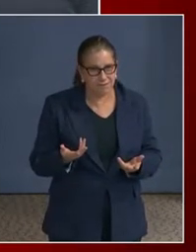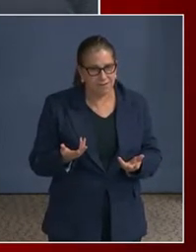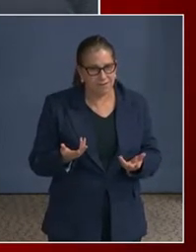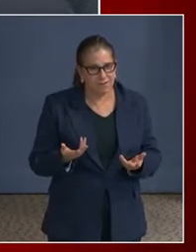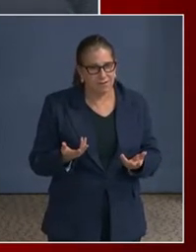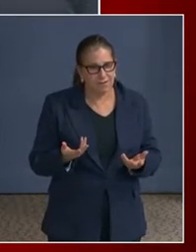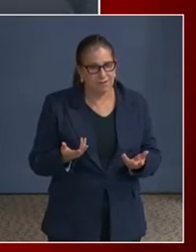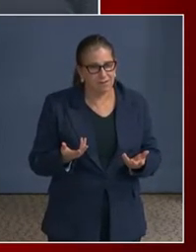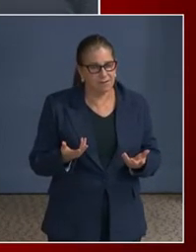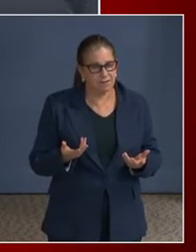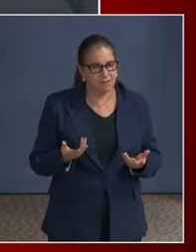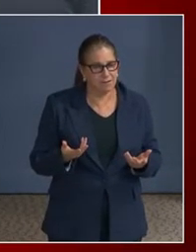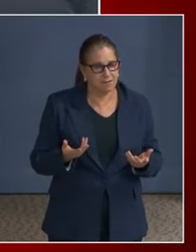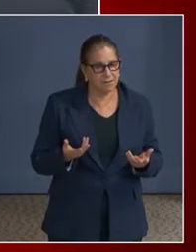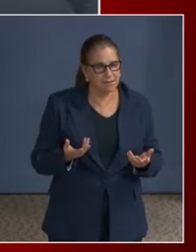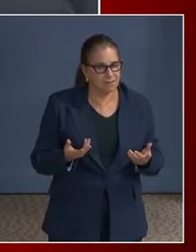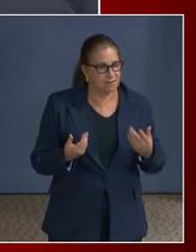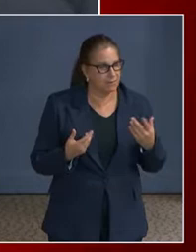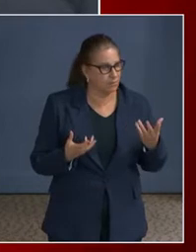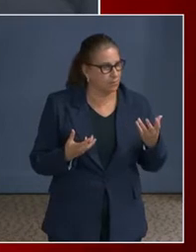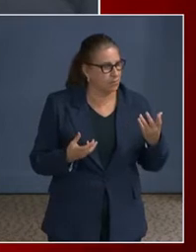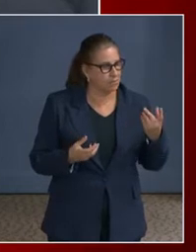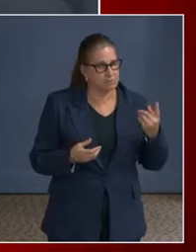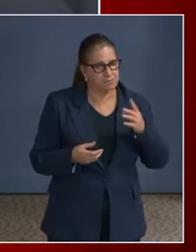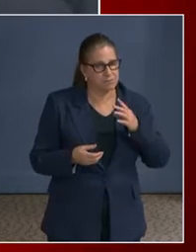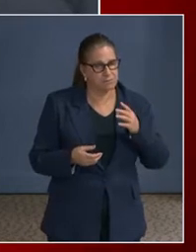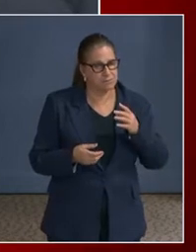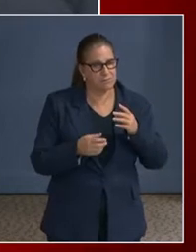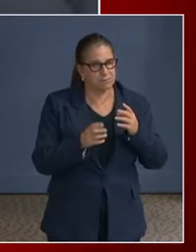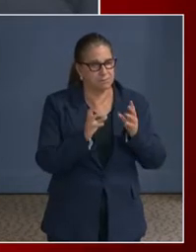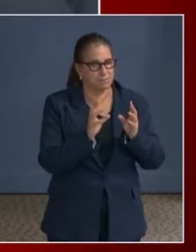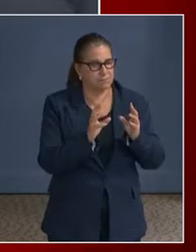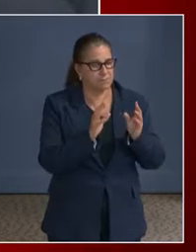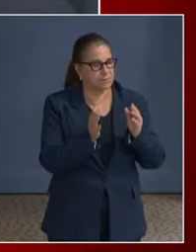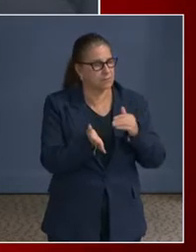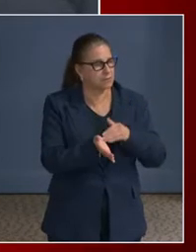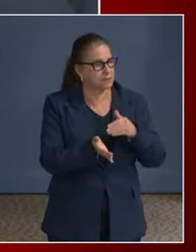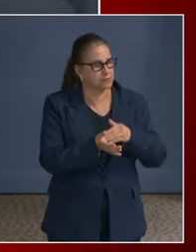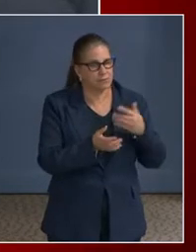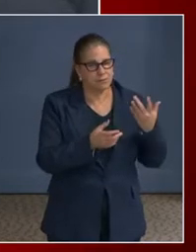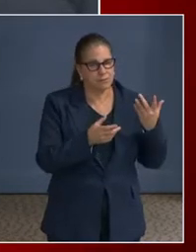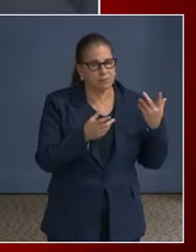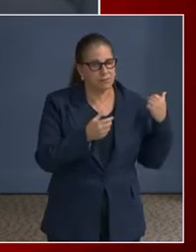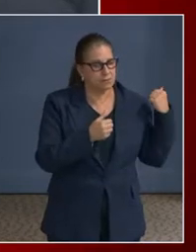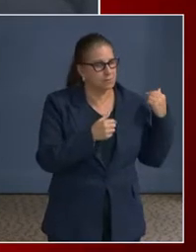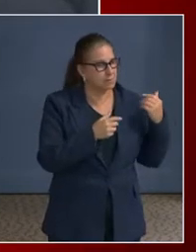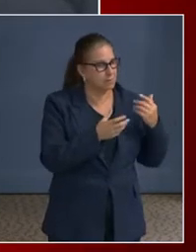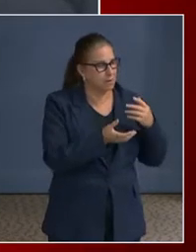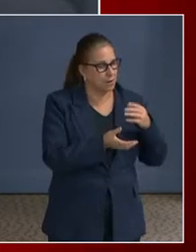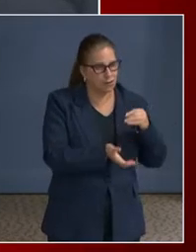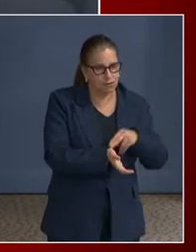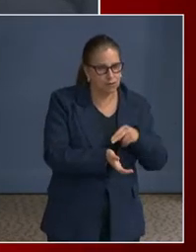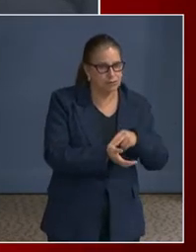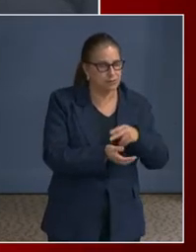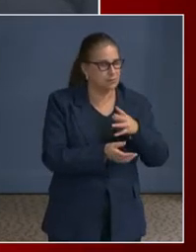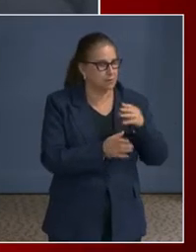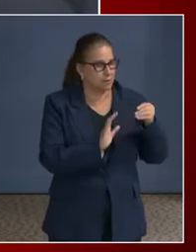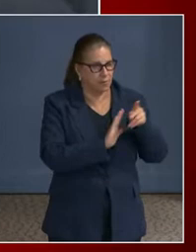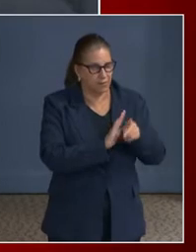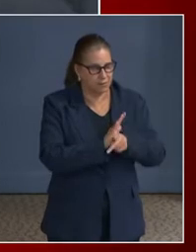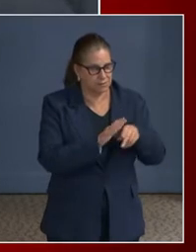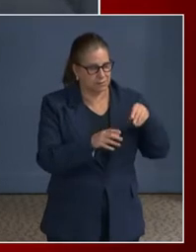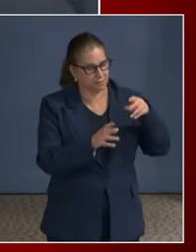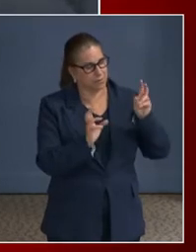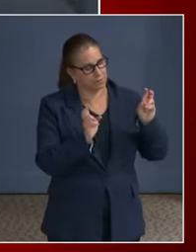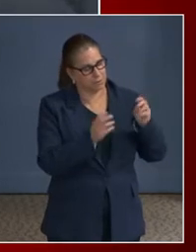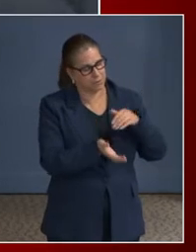they're raising concerns about what policies are put in place in terms of the nurses' roles at the school, who will be doing temperature checks and whatnot. Has any of that